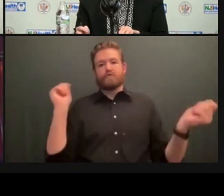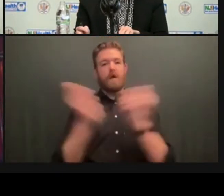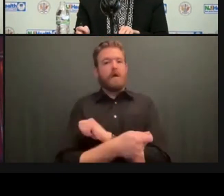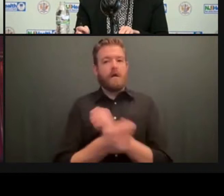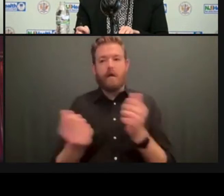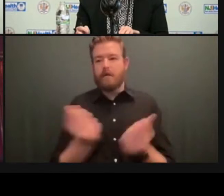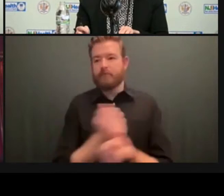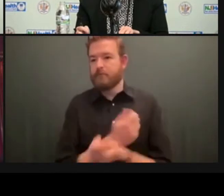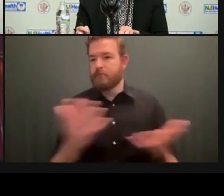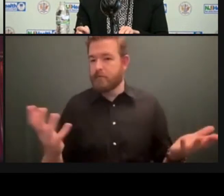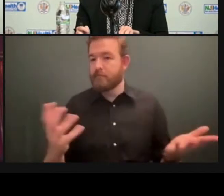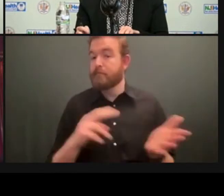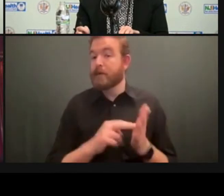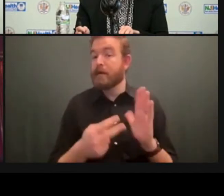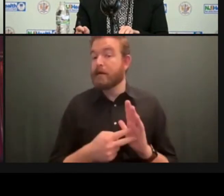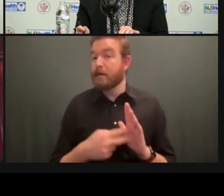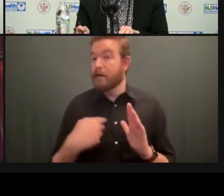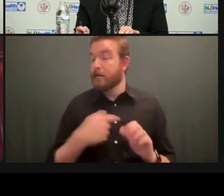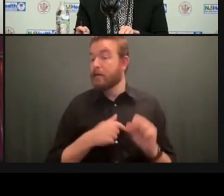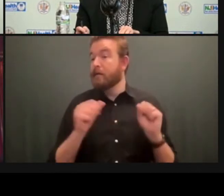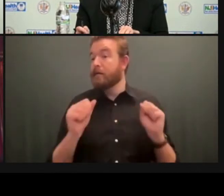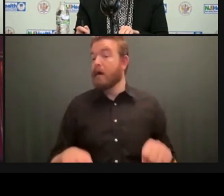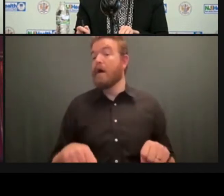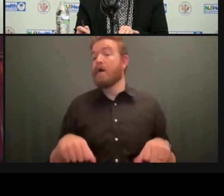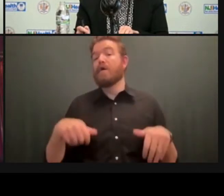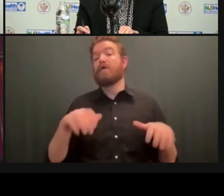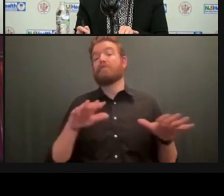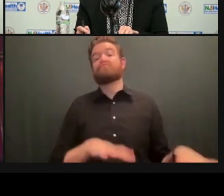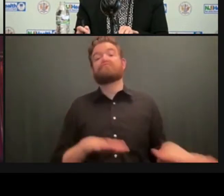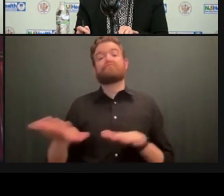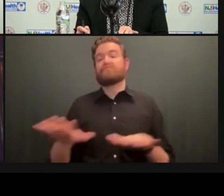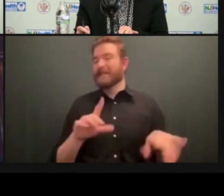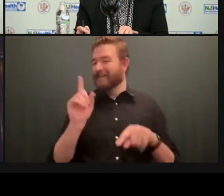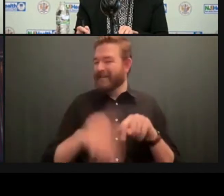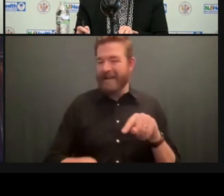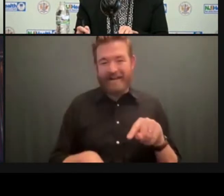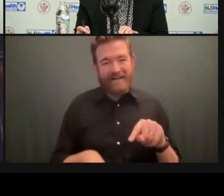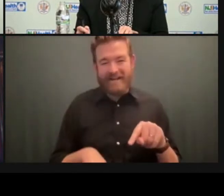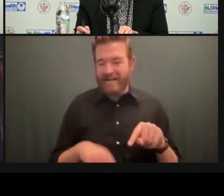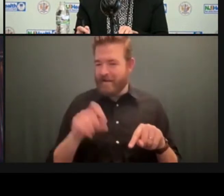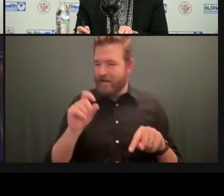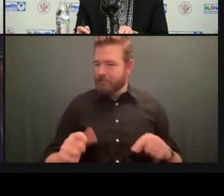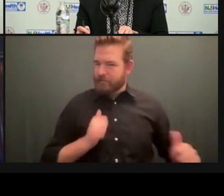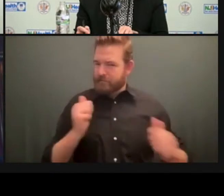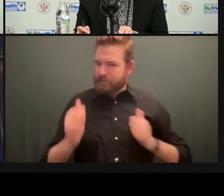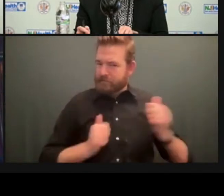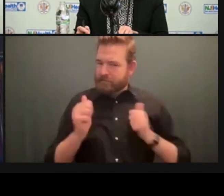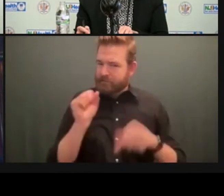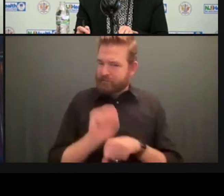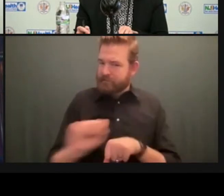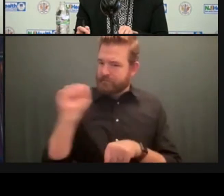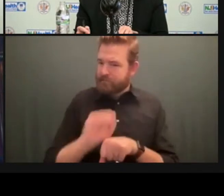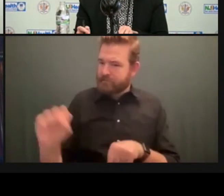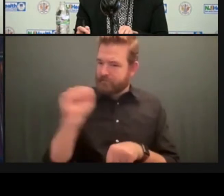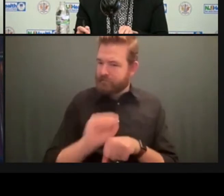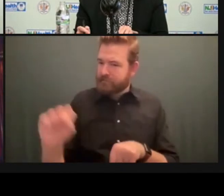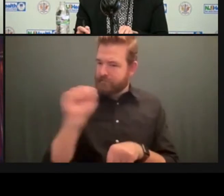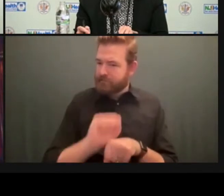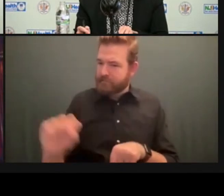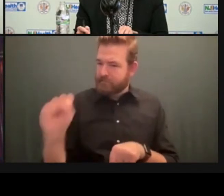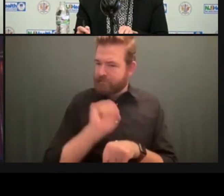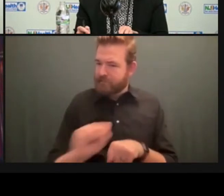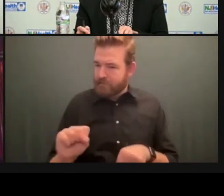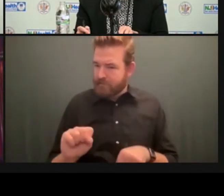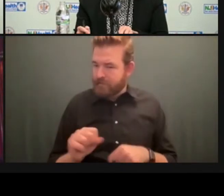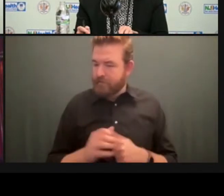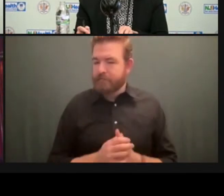remain on a war footing to ensure that we can get resources to where they need to be and when they need to be there. And yes, this means that